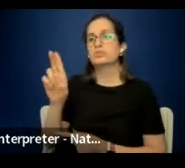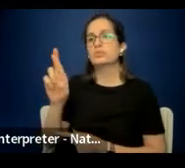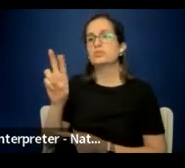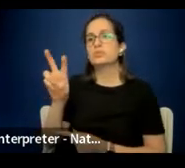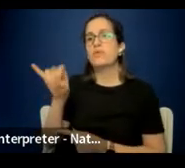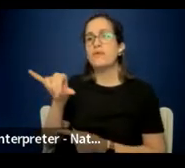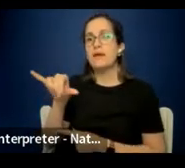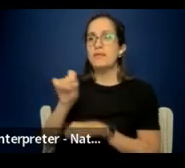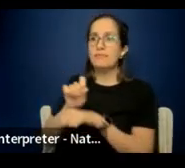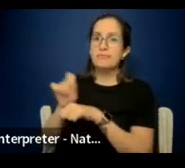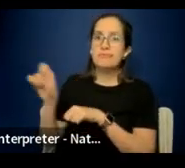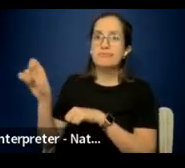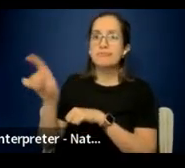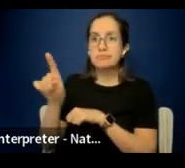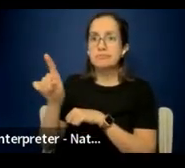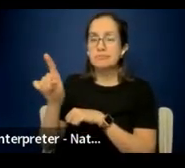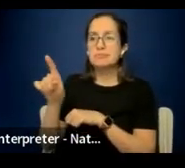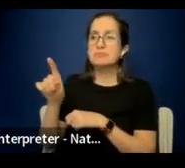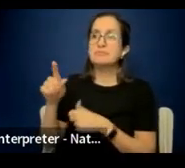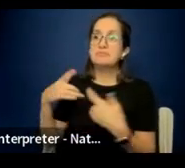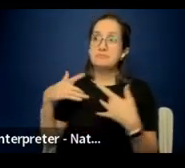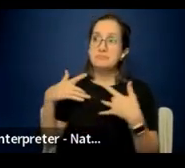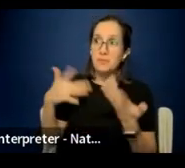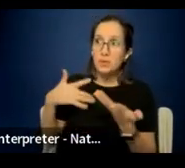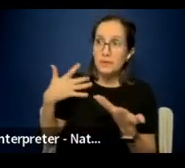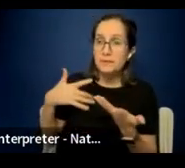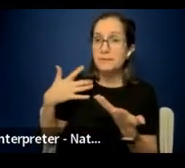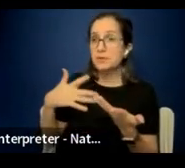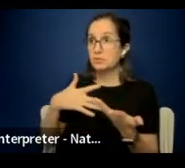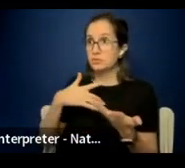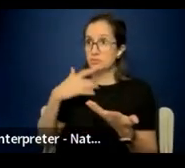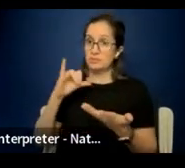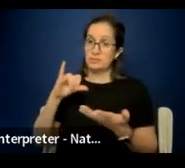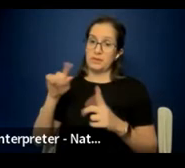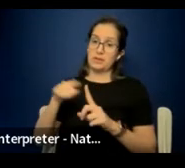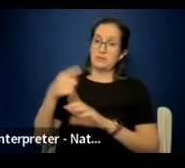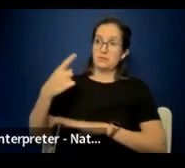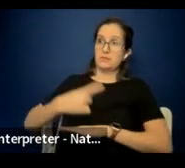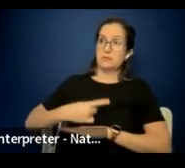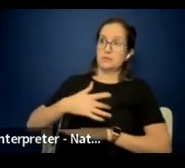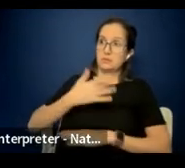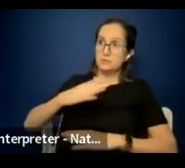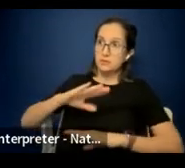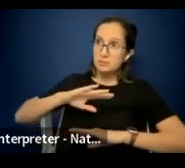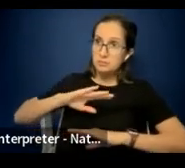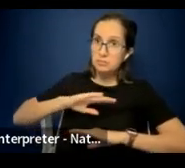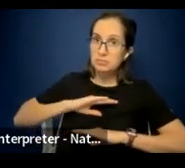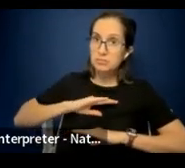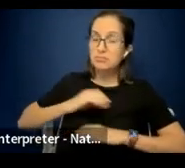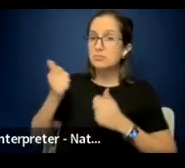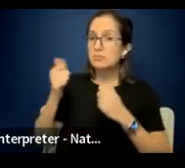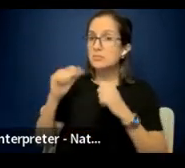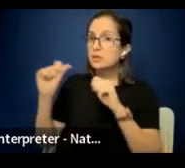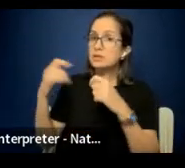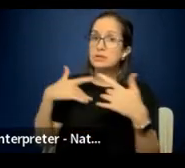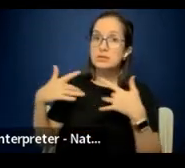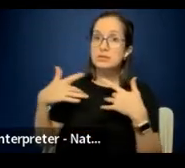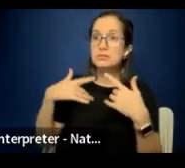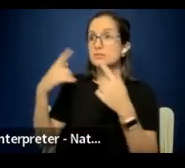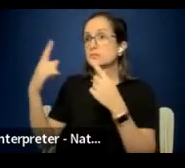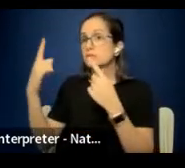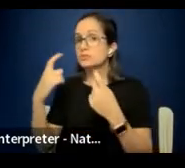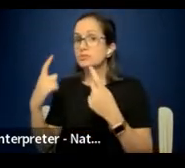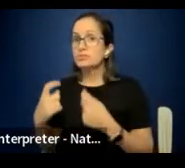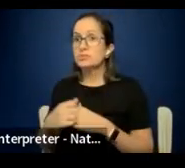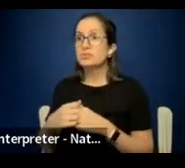went well that day. And if it didn't, you know, is there, you know, a line for comments where they could just say, you know, the materials weren't there. We ran